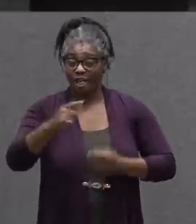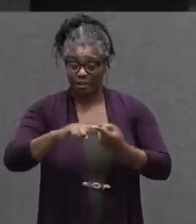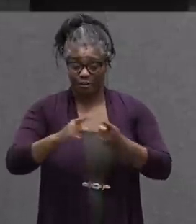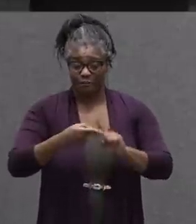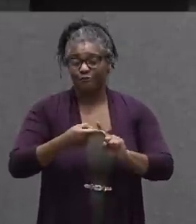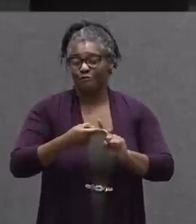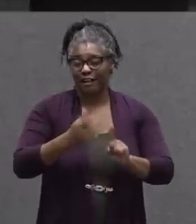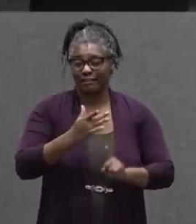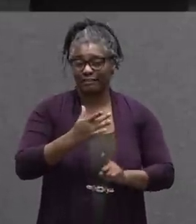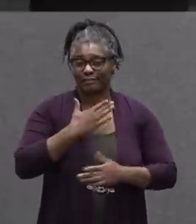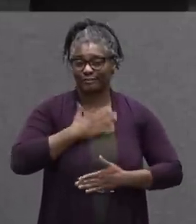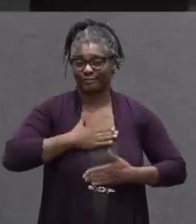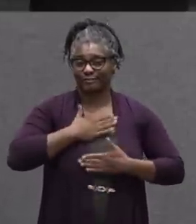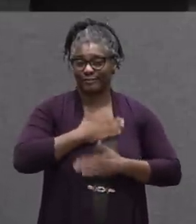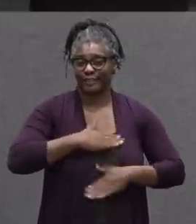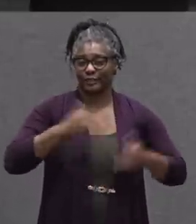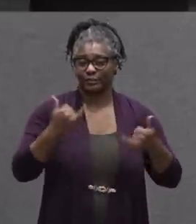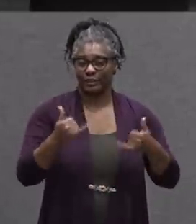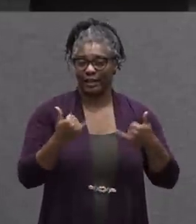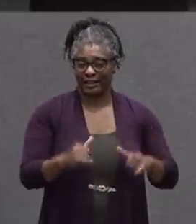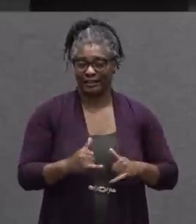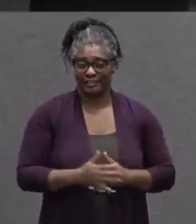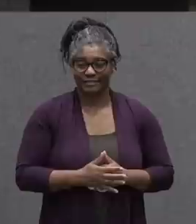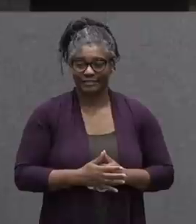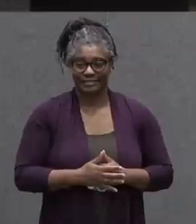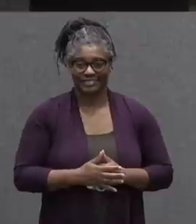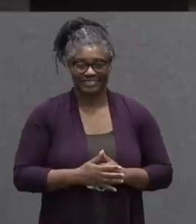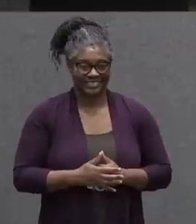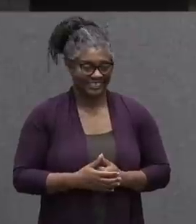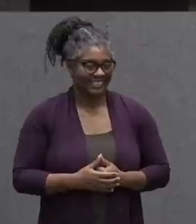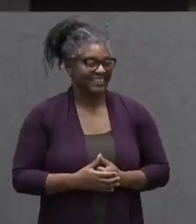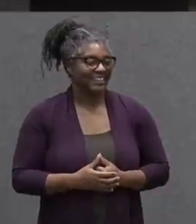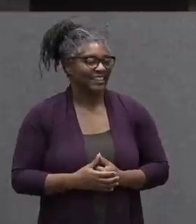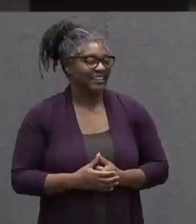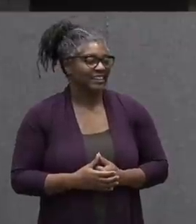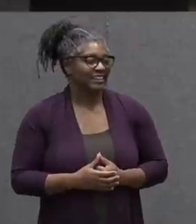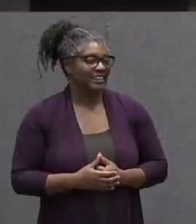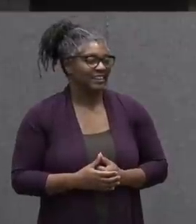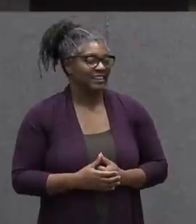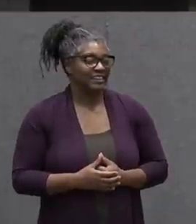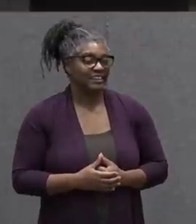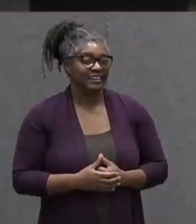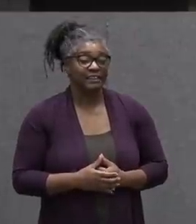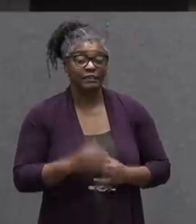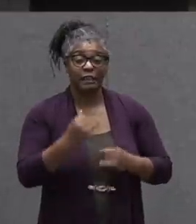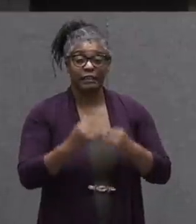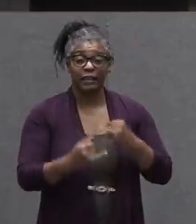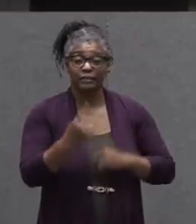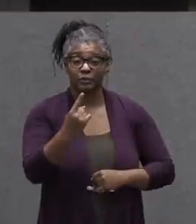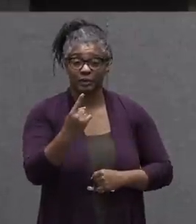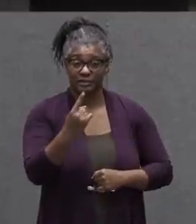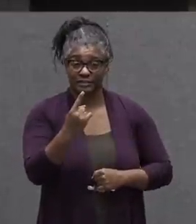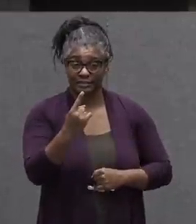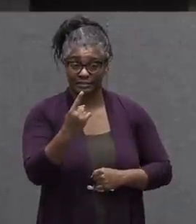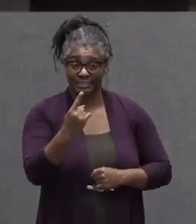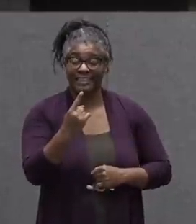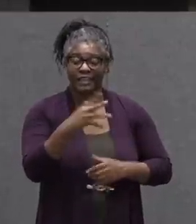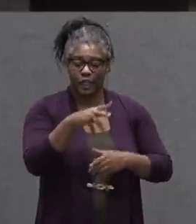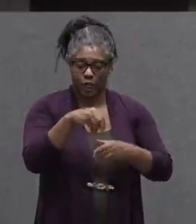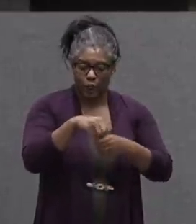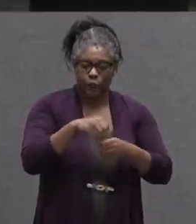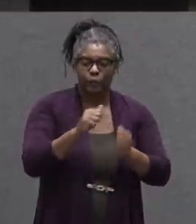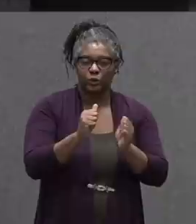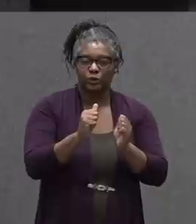thought of a different sentence. Now, our last word, sight word this week, remember, has the word other in